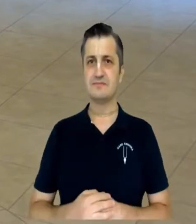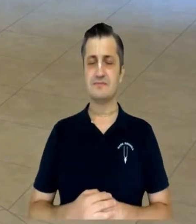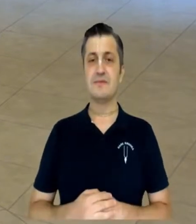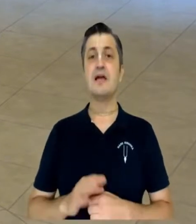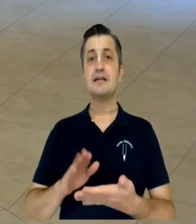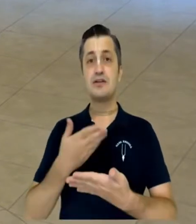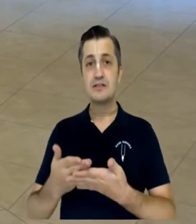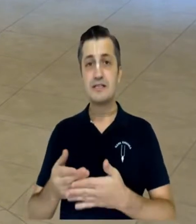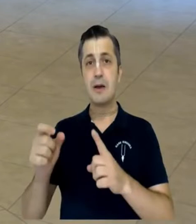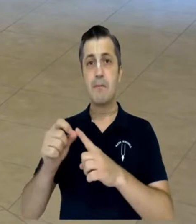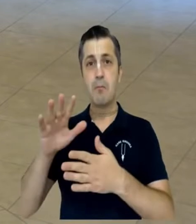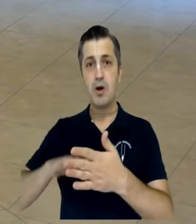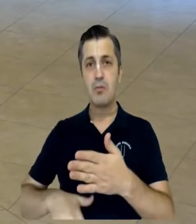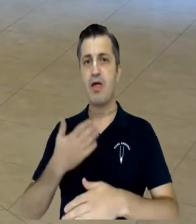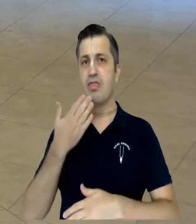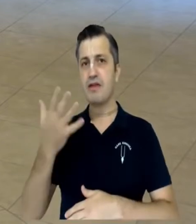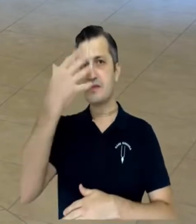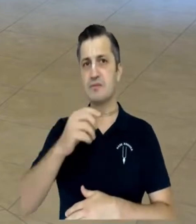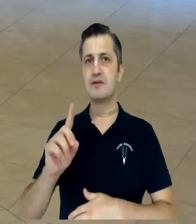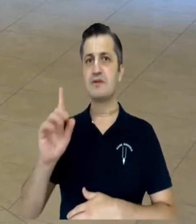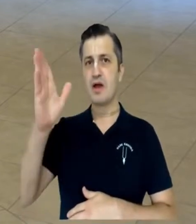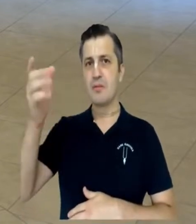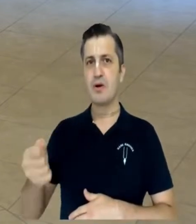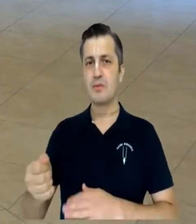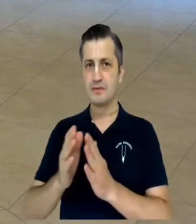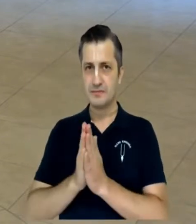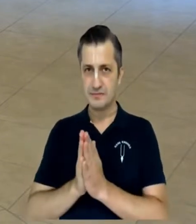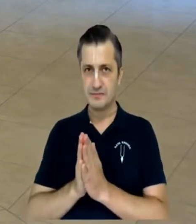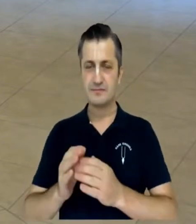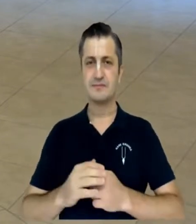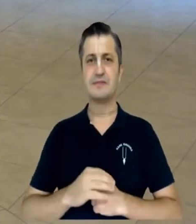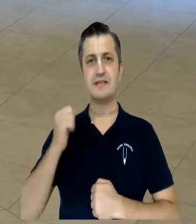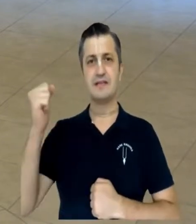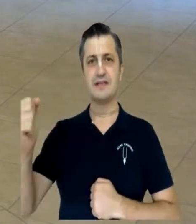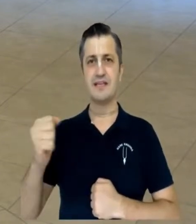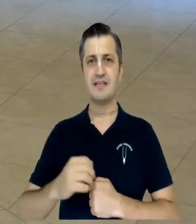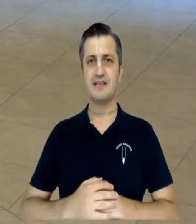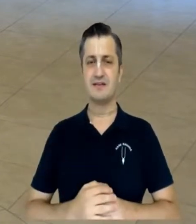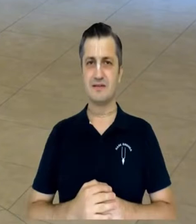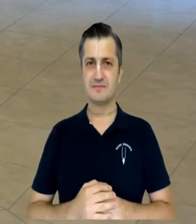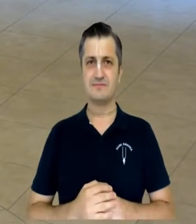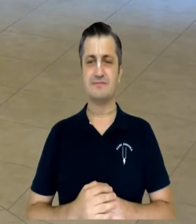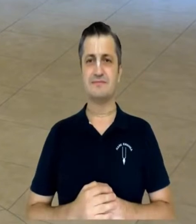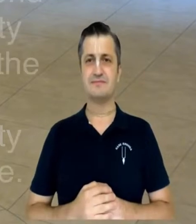Translation and purport by His Divine Grace A.C. Bhaktivedanta Swami Srila Prabhupada Ki